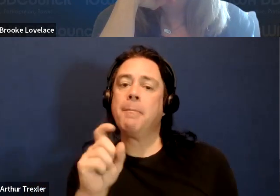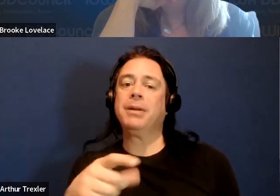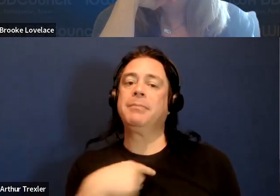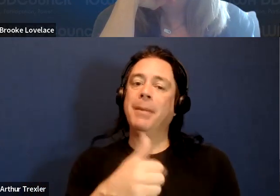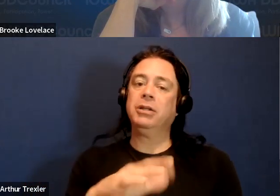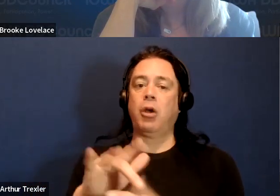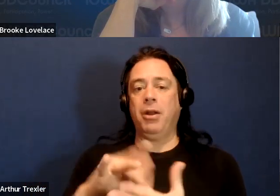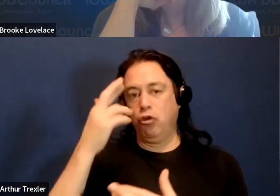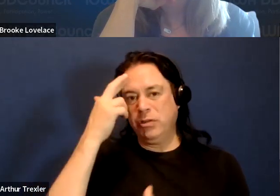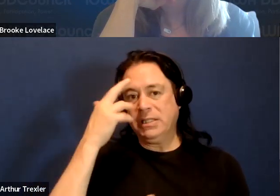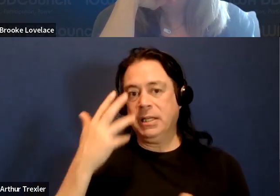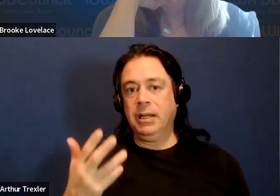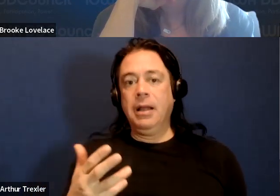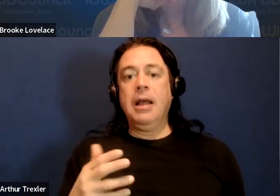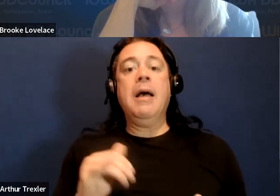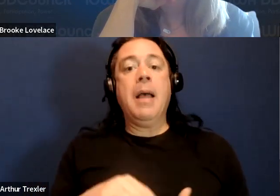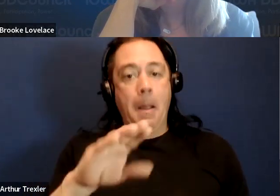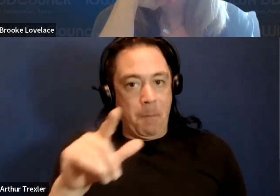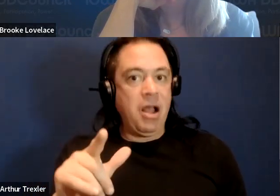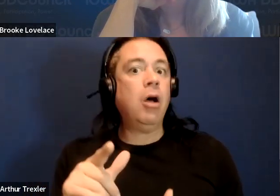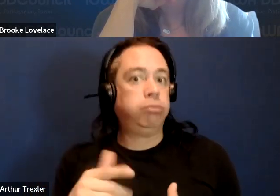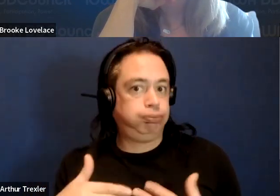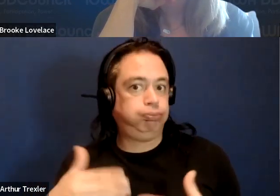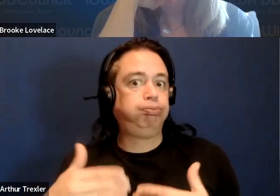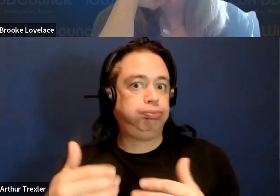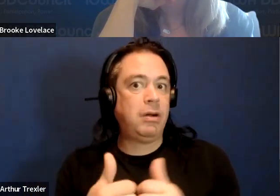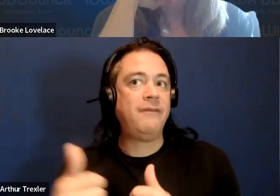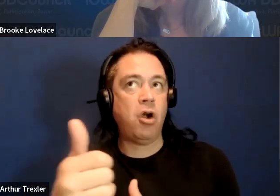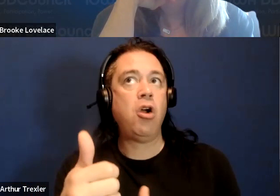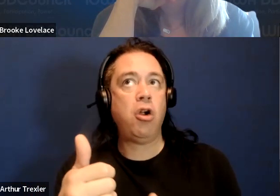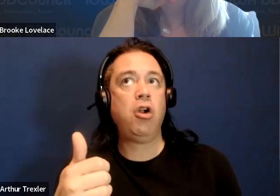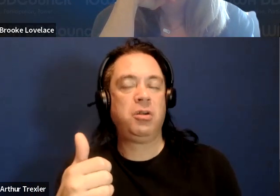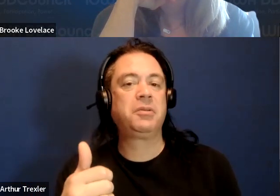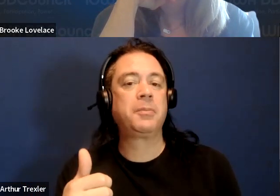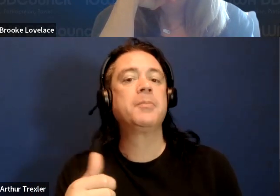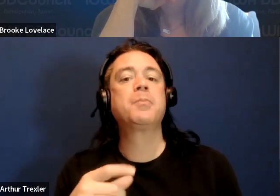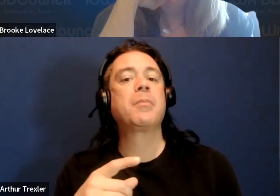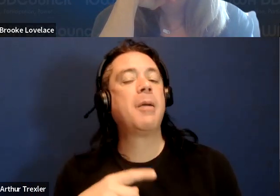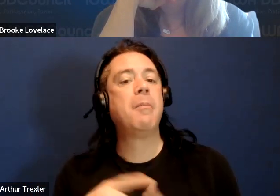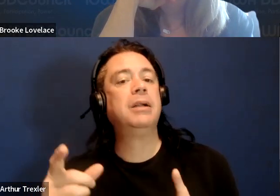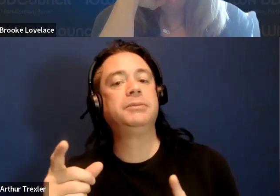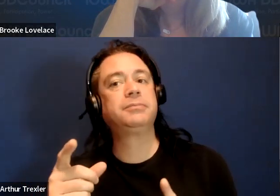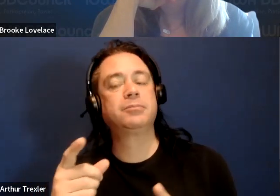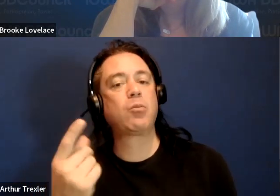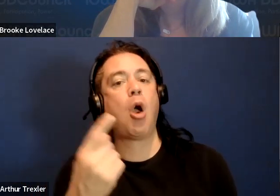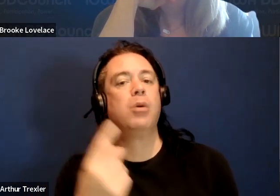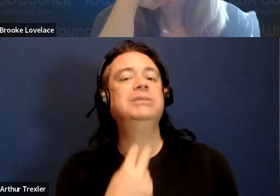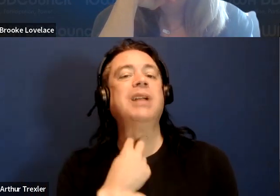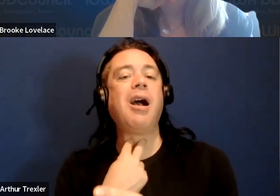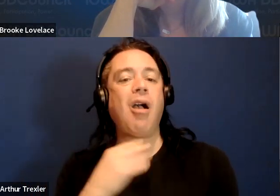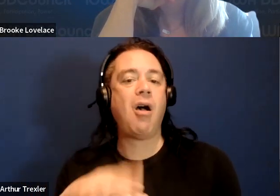bill has gone pretty far. It's probably gone this far before. It's just always gets stuck on